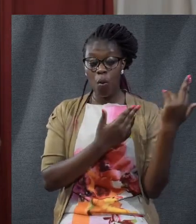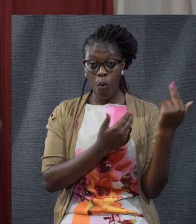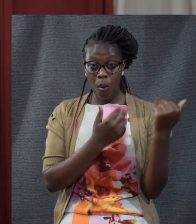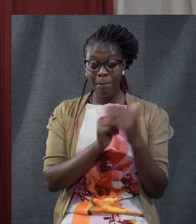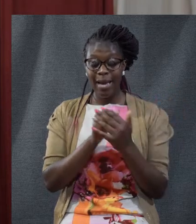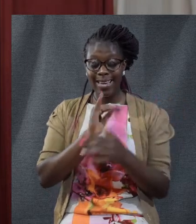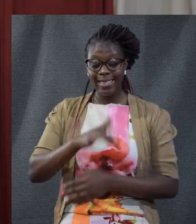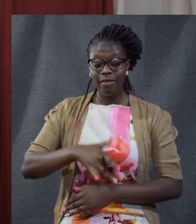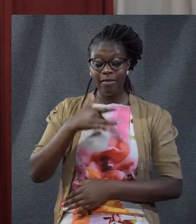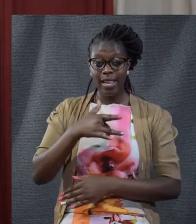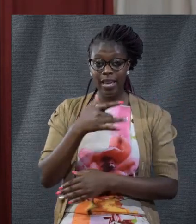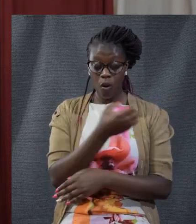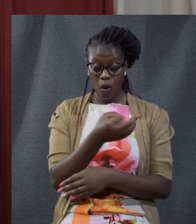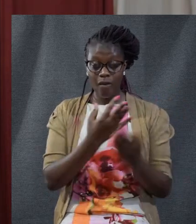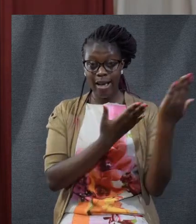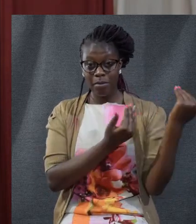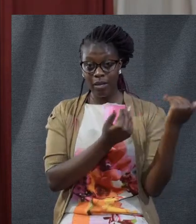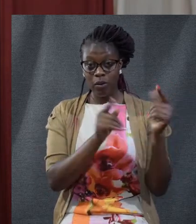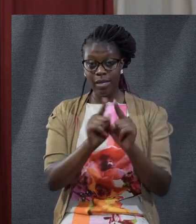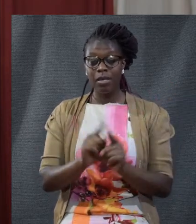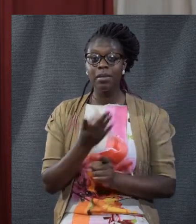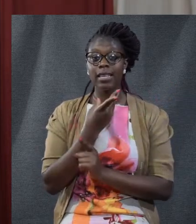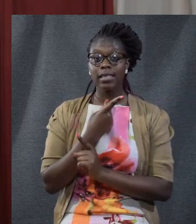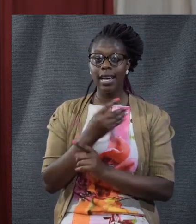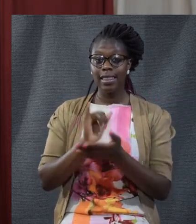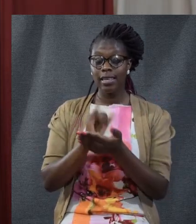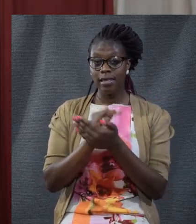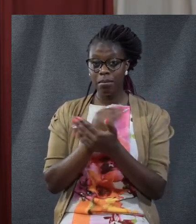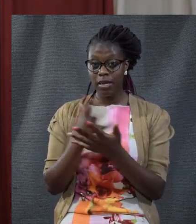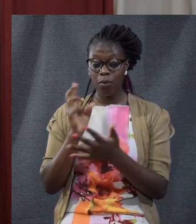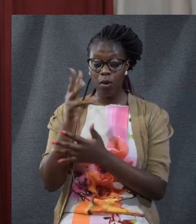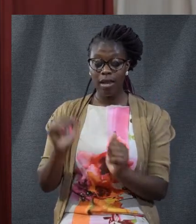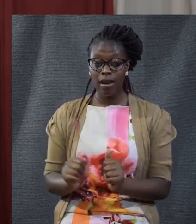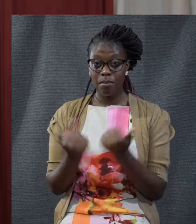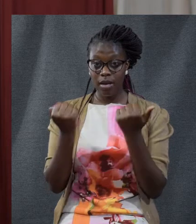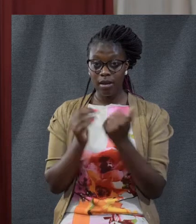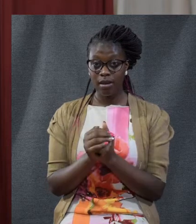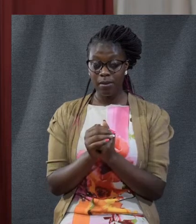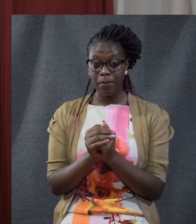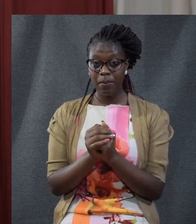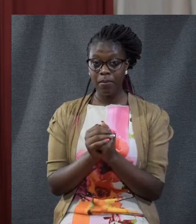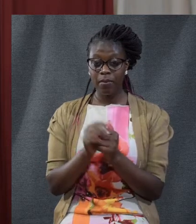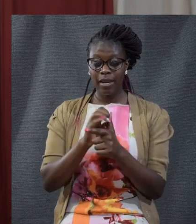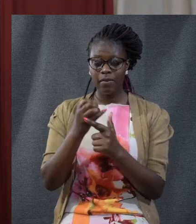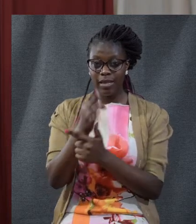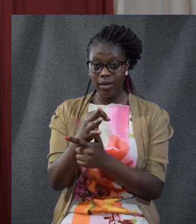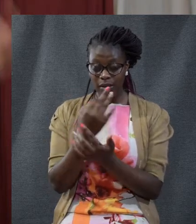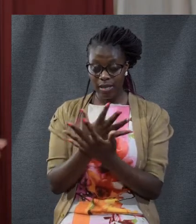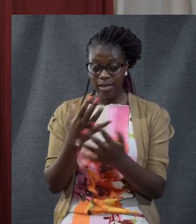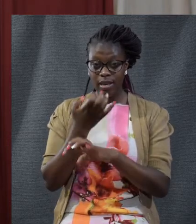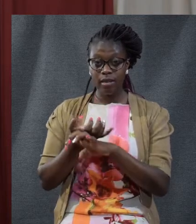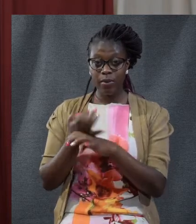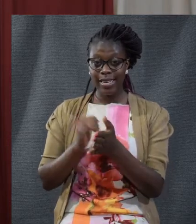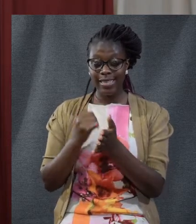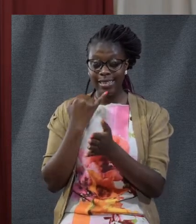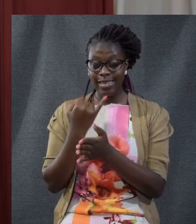hope is a feeling of expectation and a desire that a particular thing will happen. Even if things are